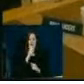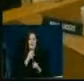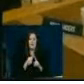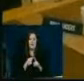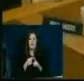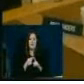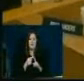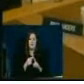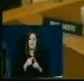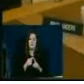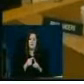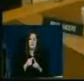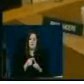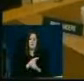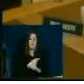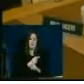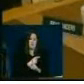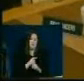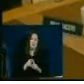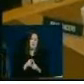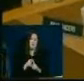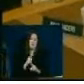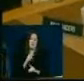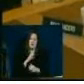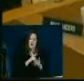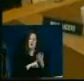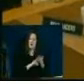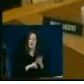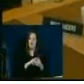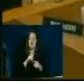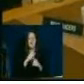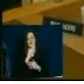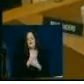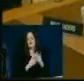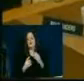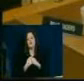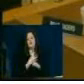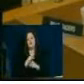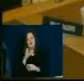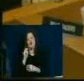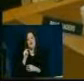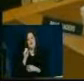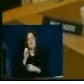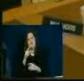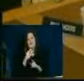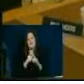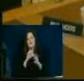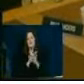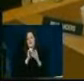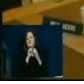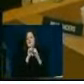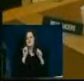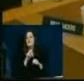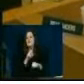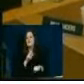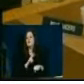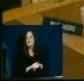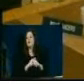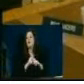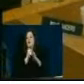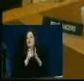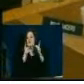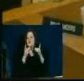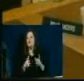that point of the contract, and, normally when then something comes in on consent from the school system, is it normal practice, Mr. Law Director, that